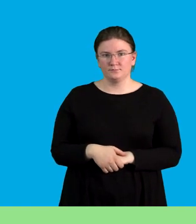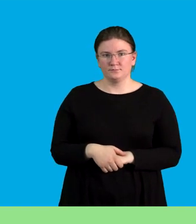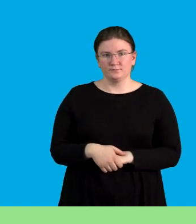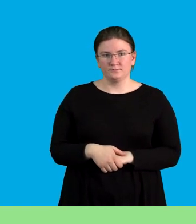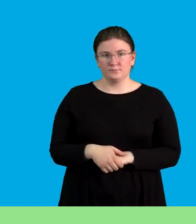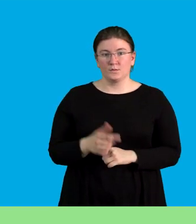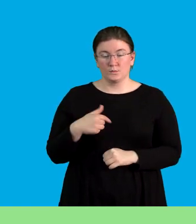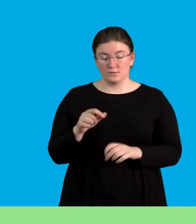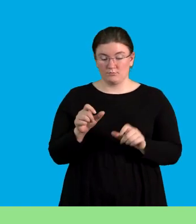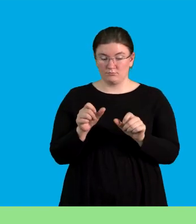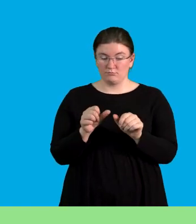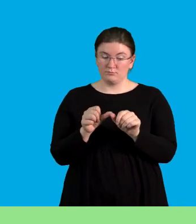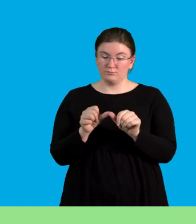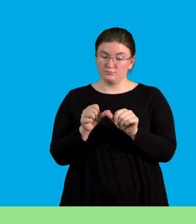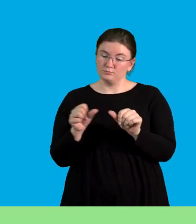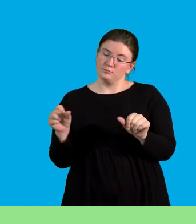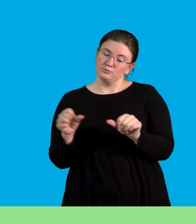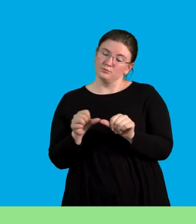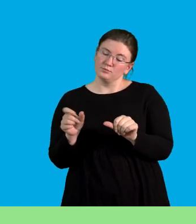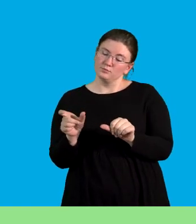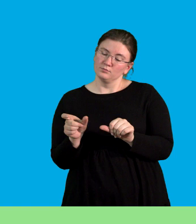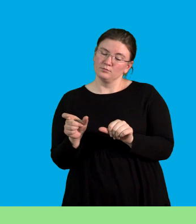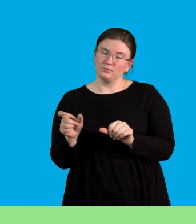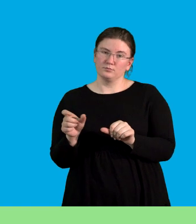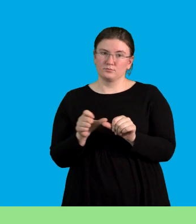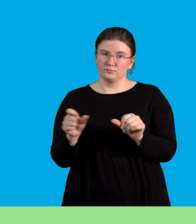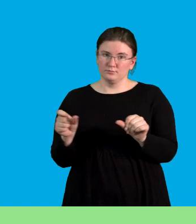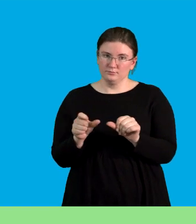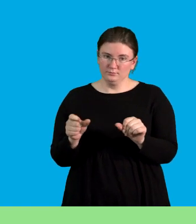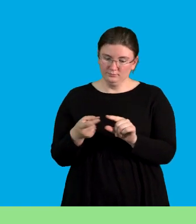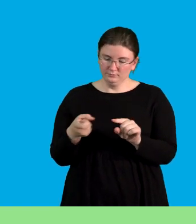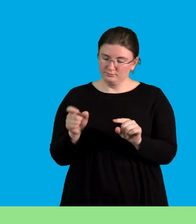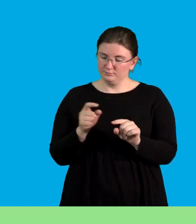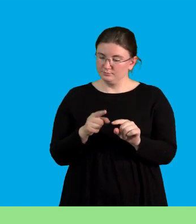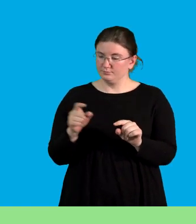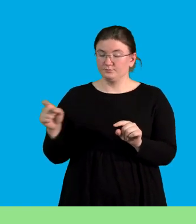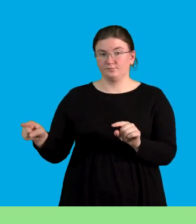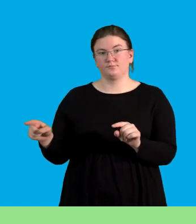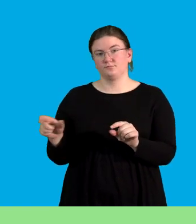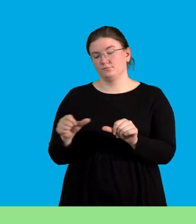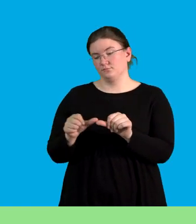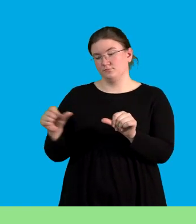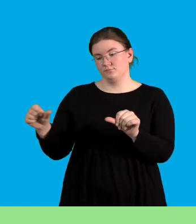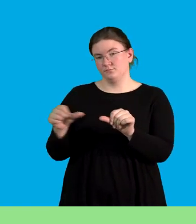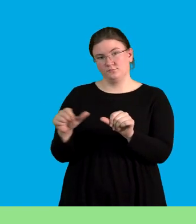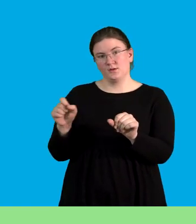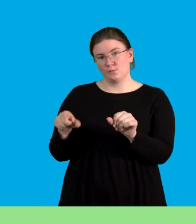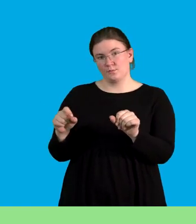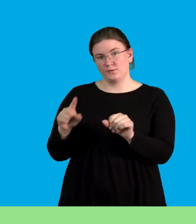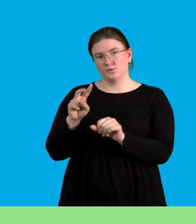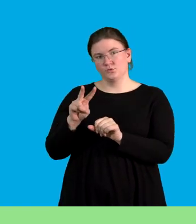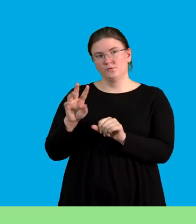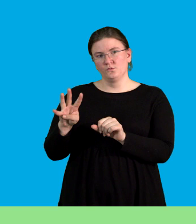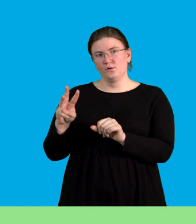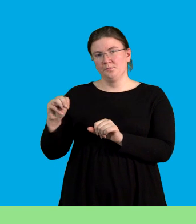So using a ruler, this length from this point to this point was measured,